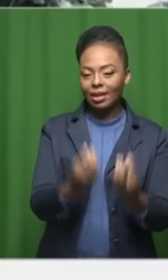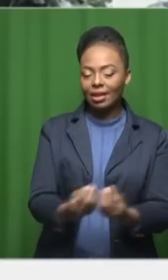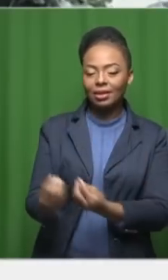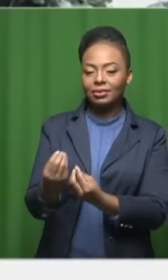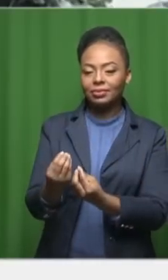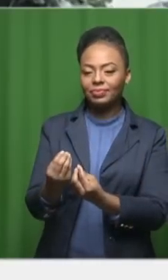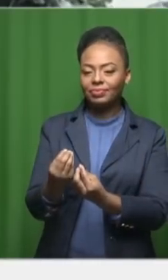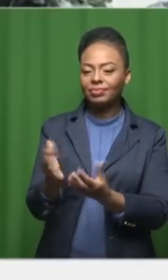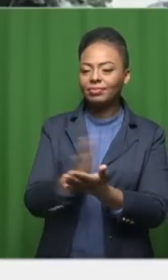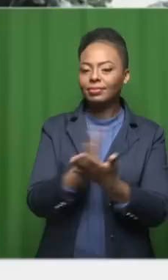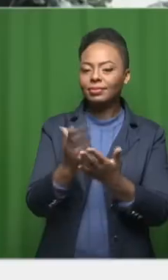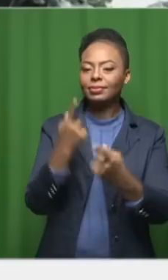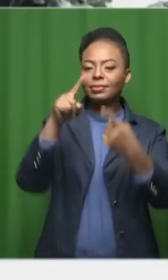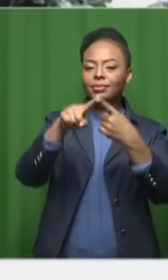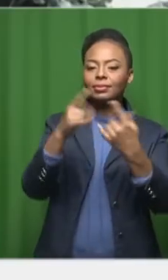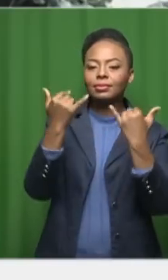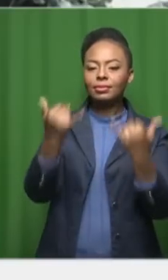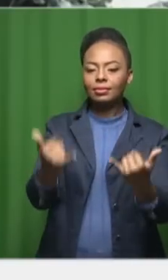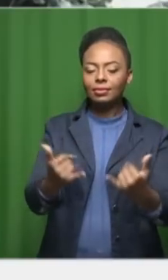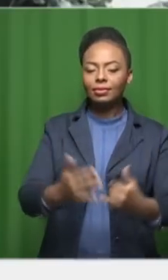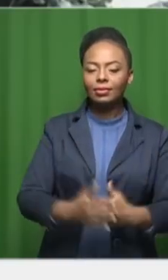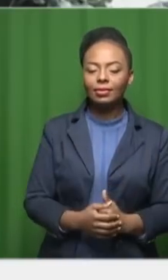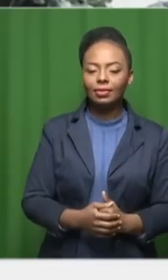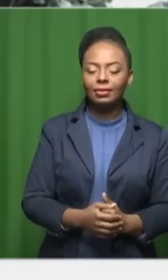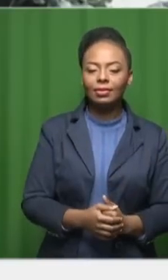points with the ultimate